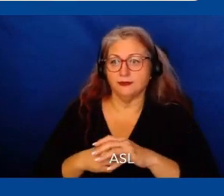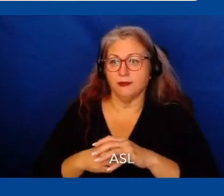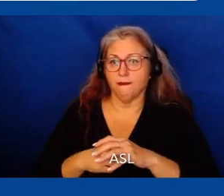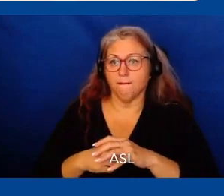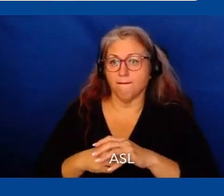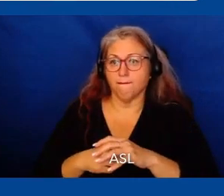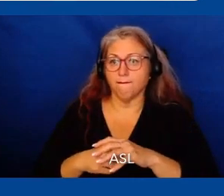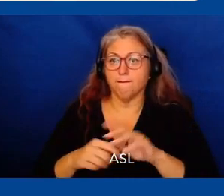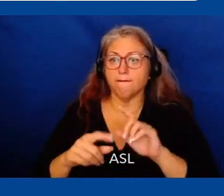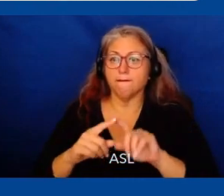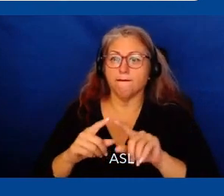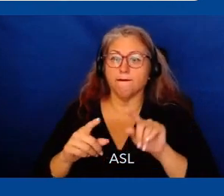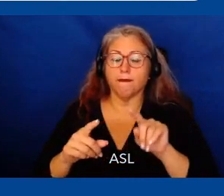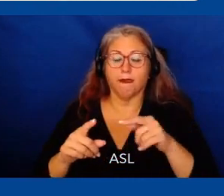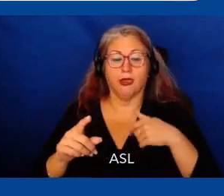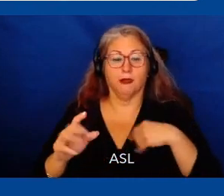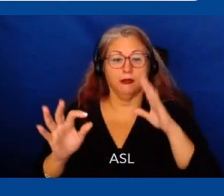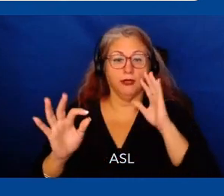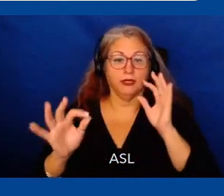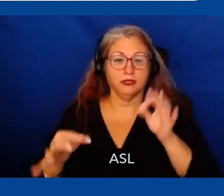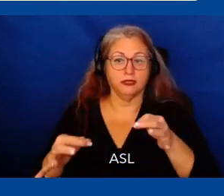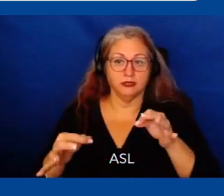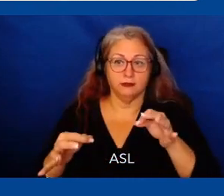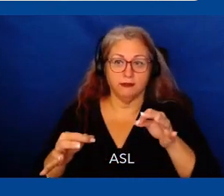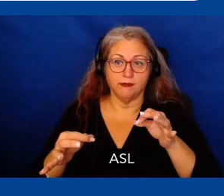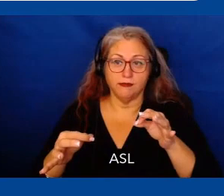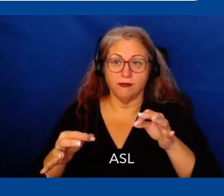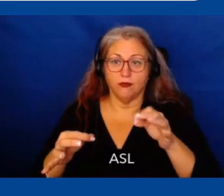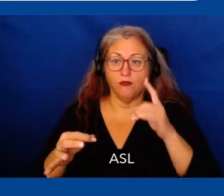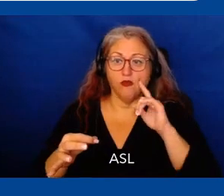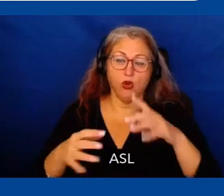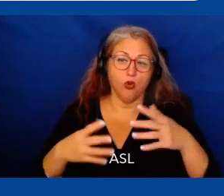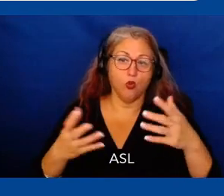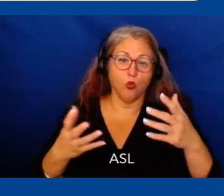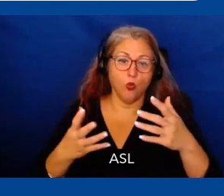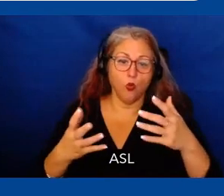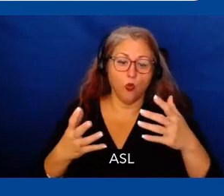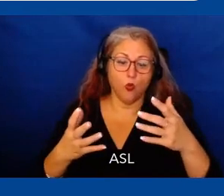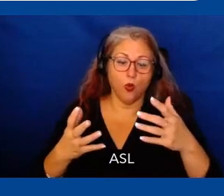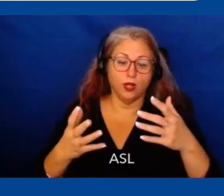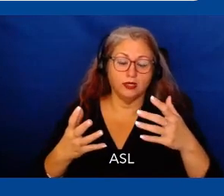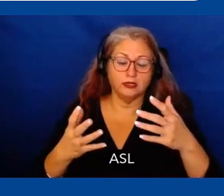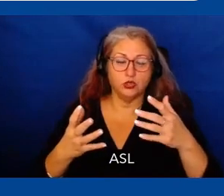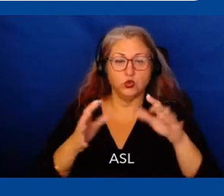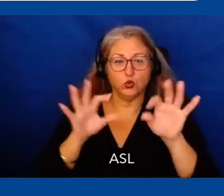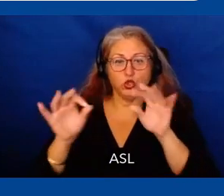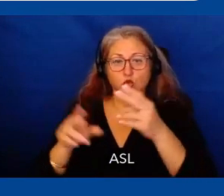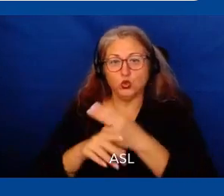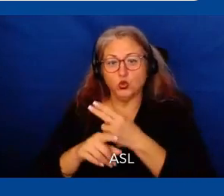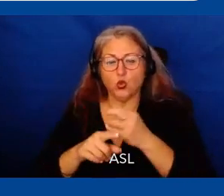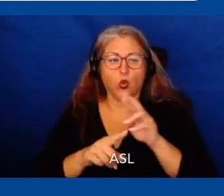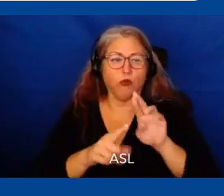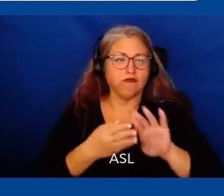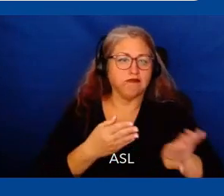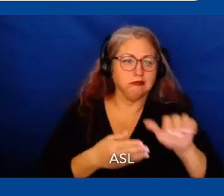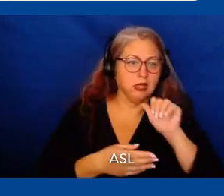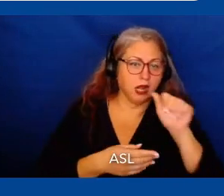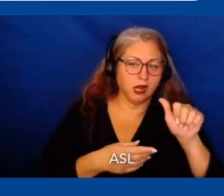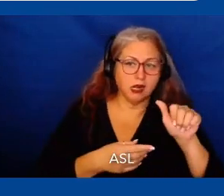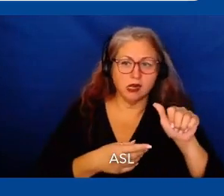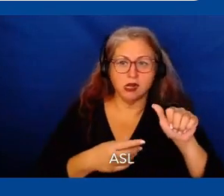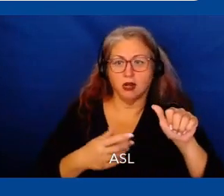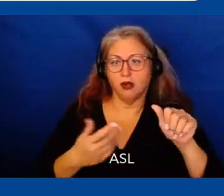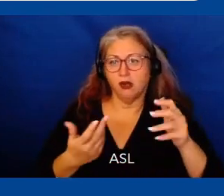But the decision of what to use and what not to use